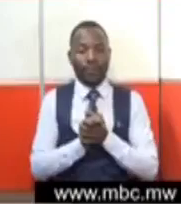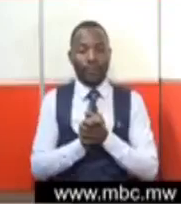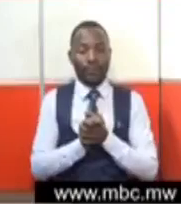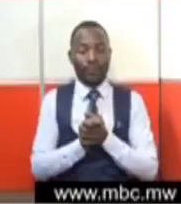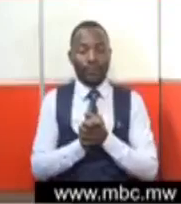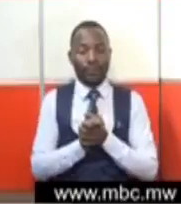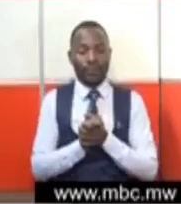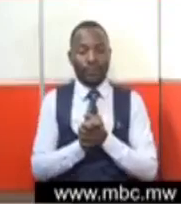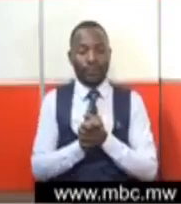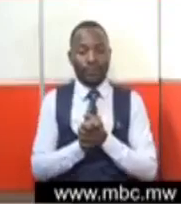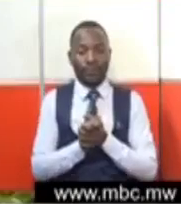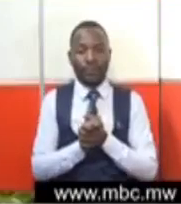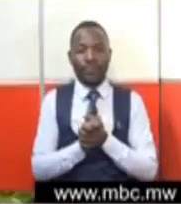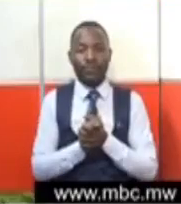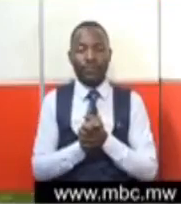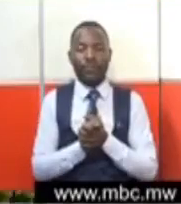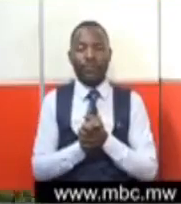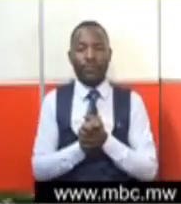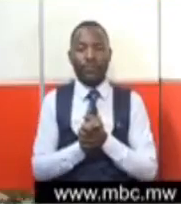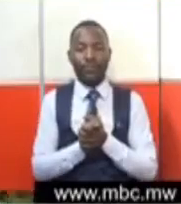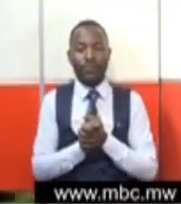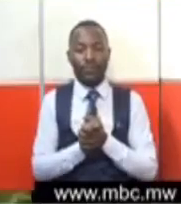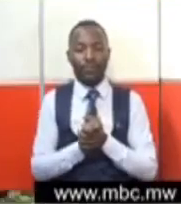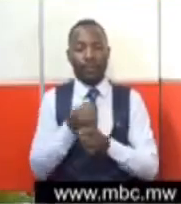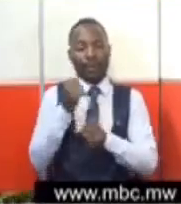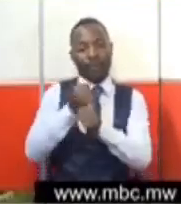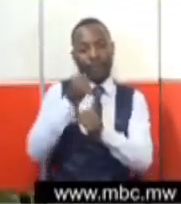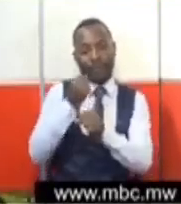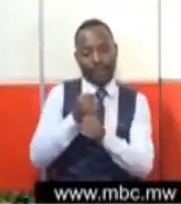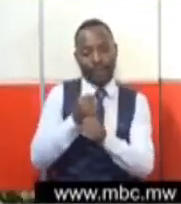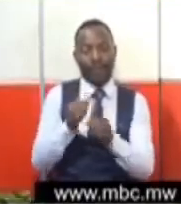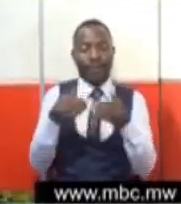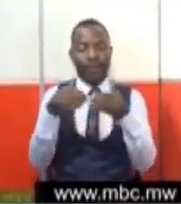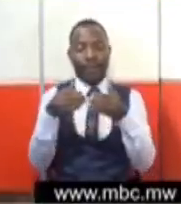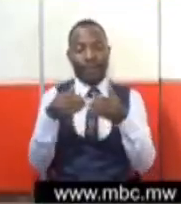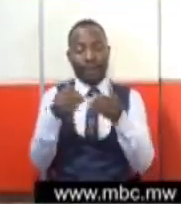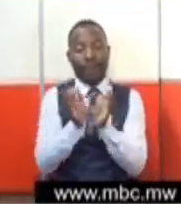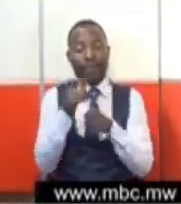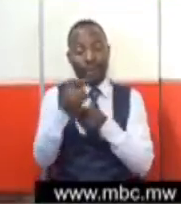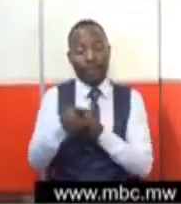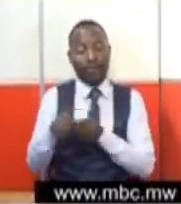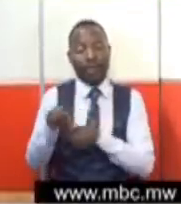Chibiro Mtumodzi reports. The activities of Demeter Mega Farm